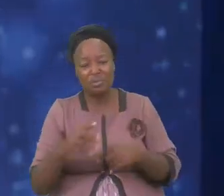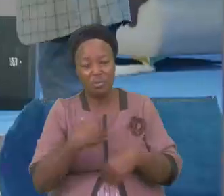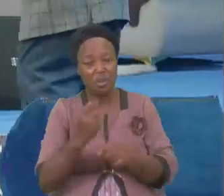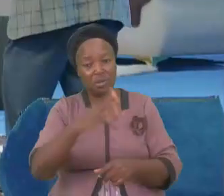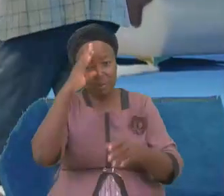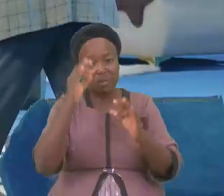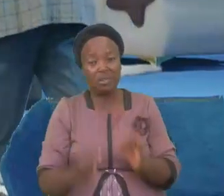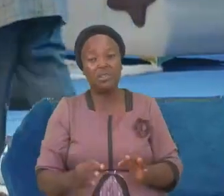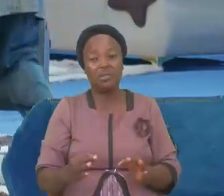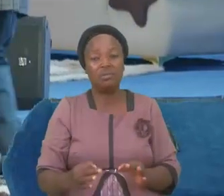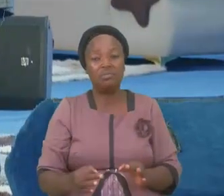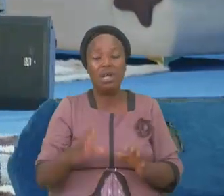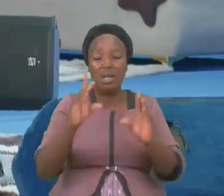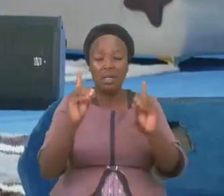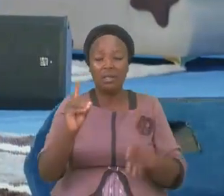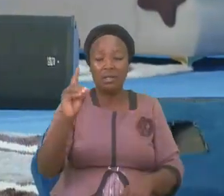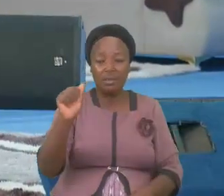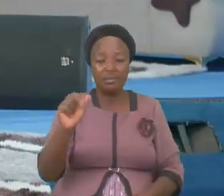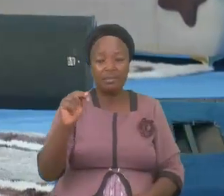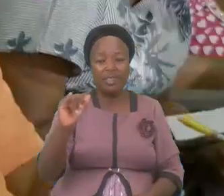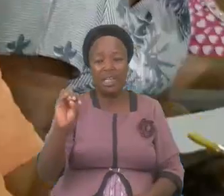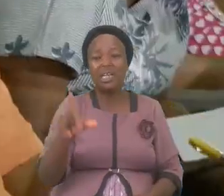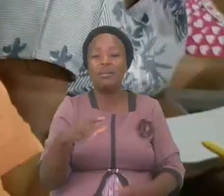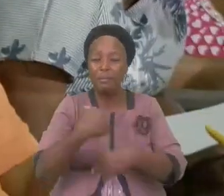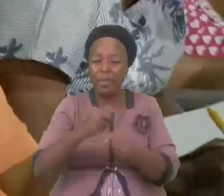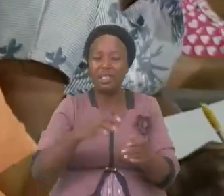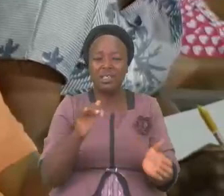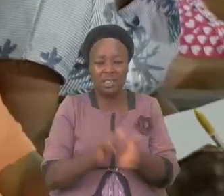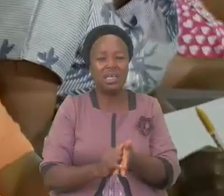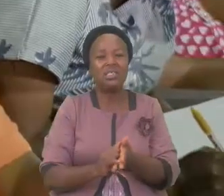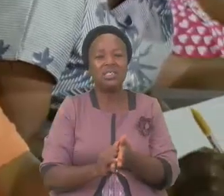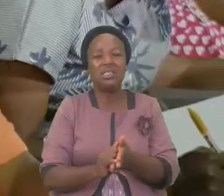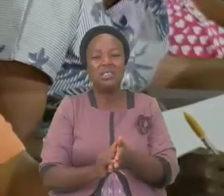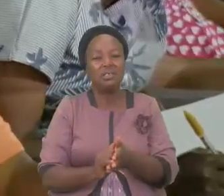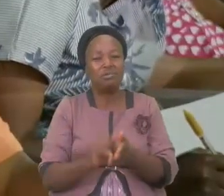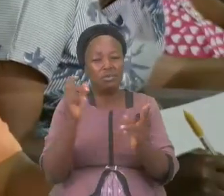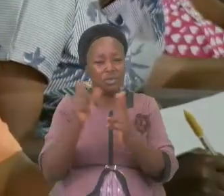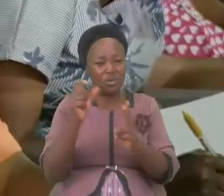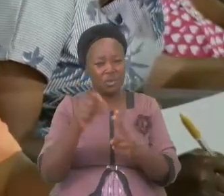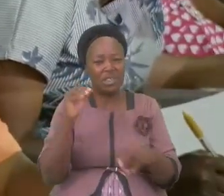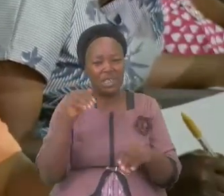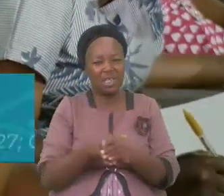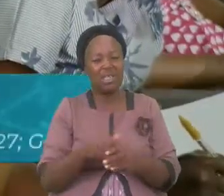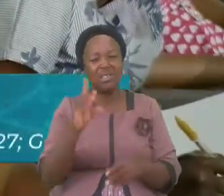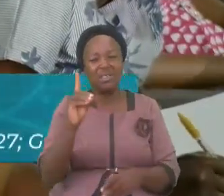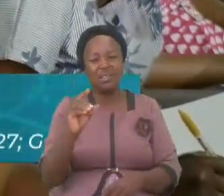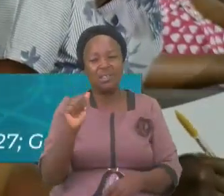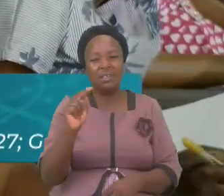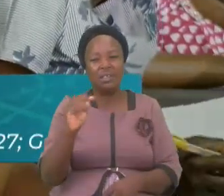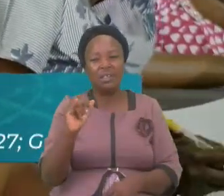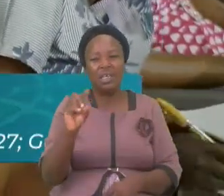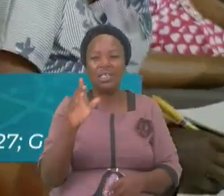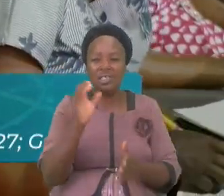at Daniel chapter 1 verse 8. In Daniel chapter 1 verse 8, but